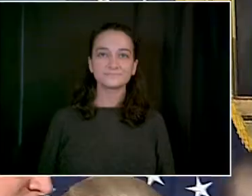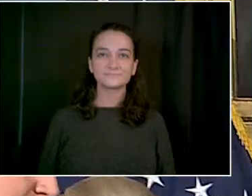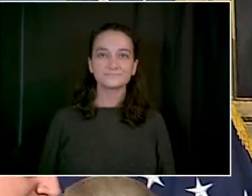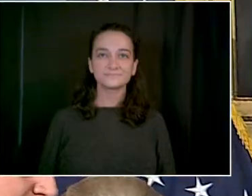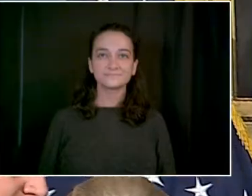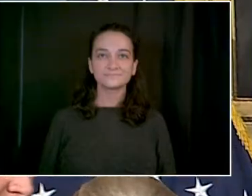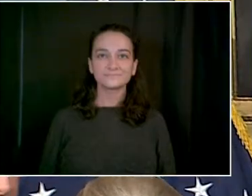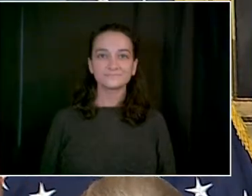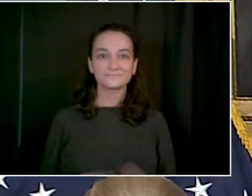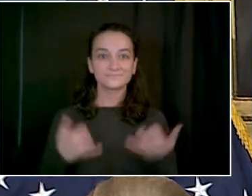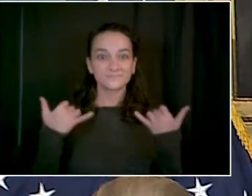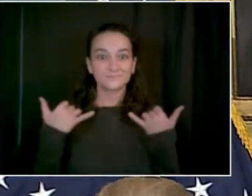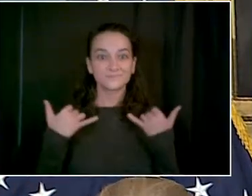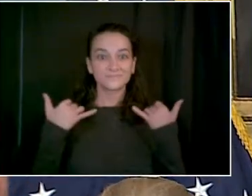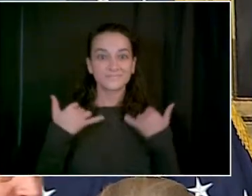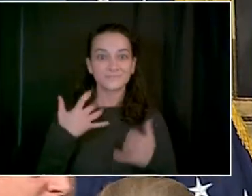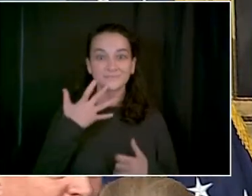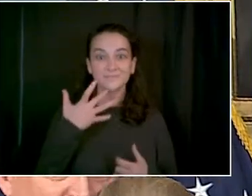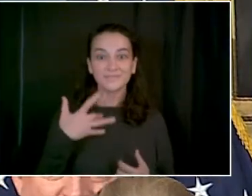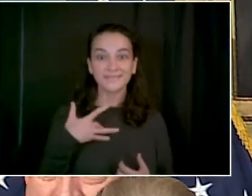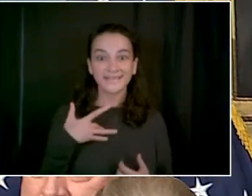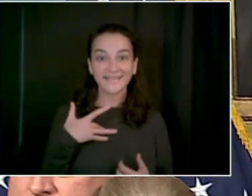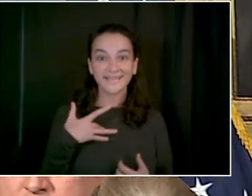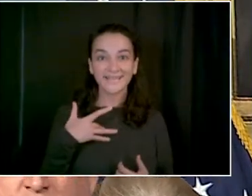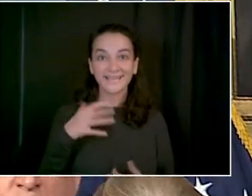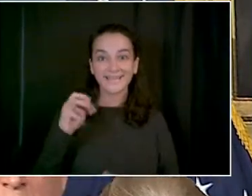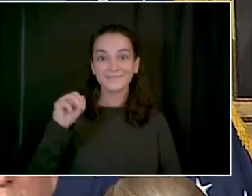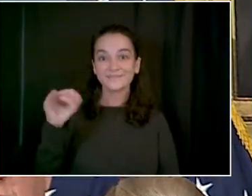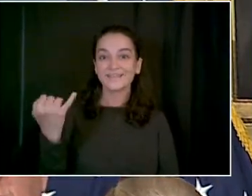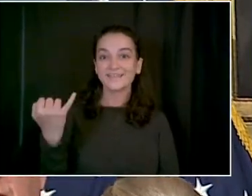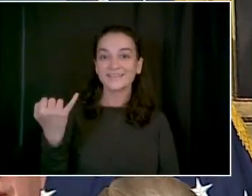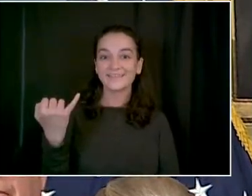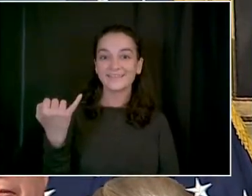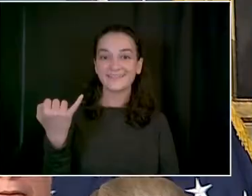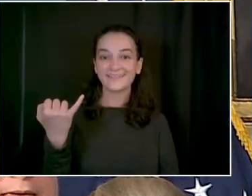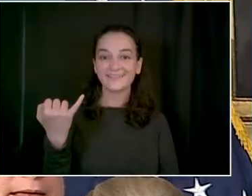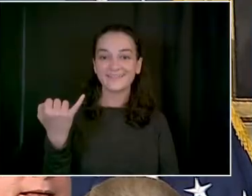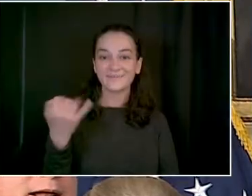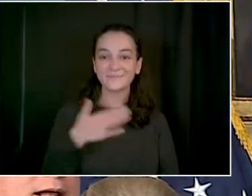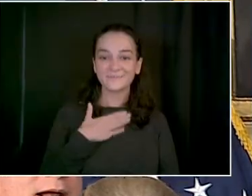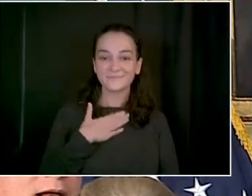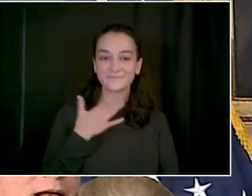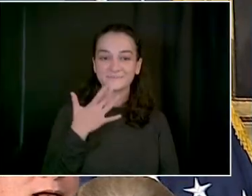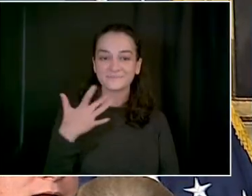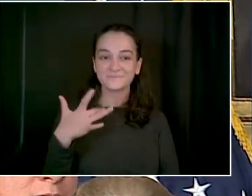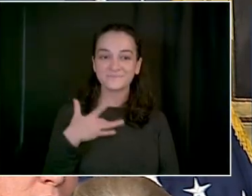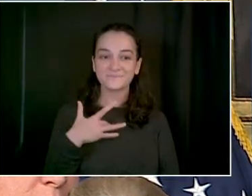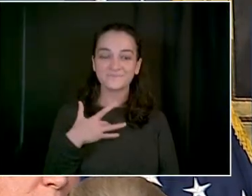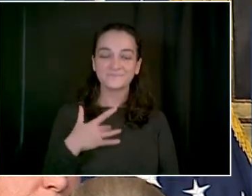Happy birthday, NJ. You know, it's hard getting to 22. You know, so many changes.